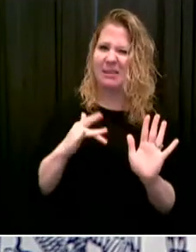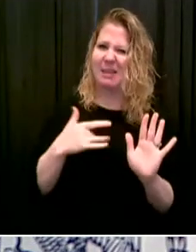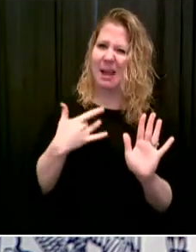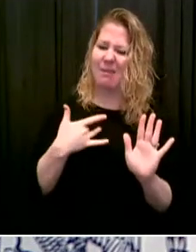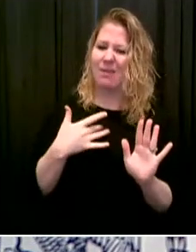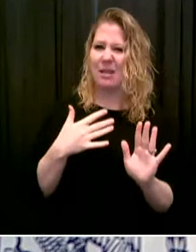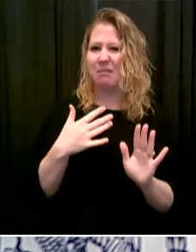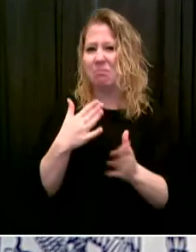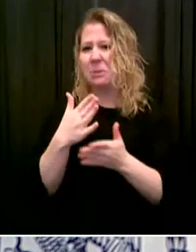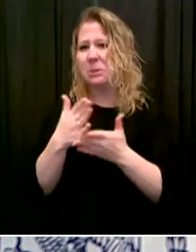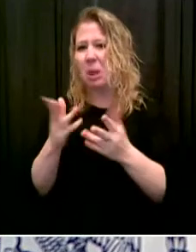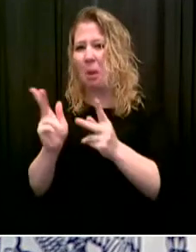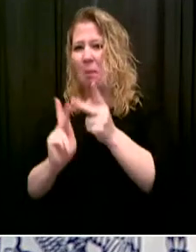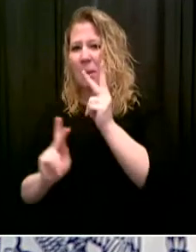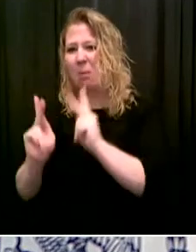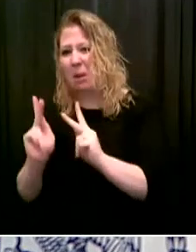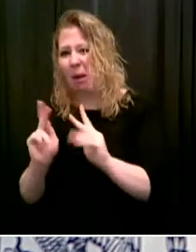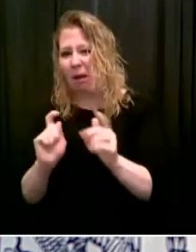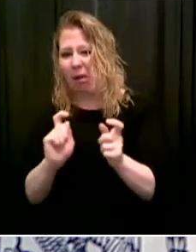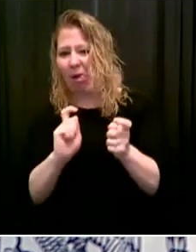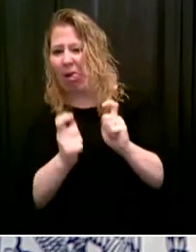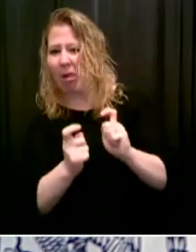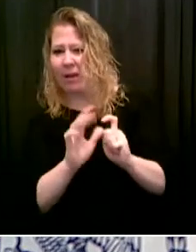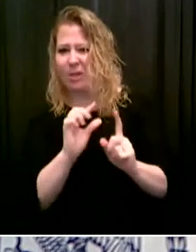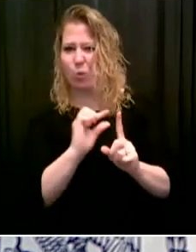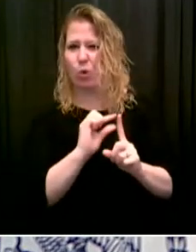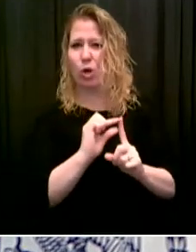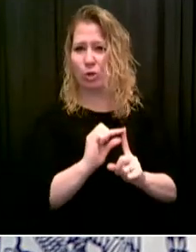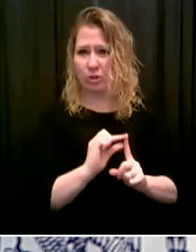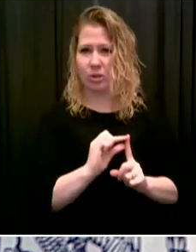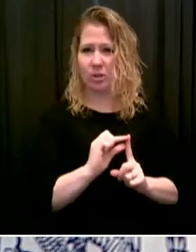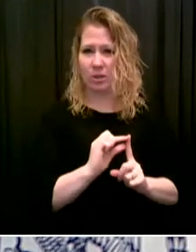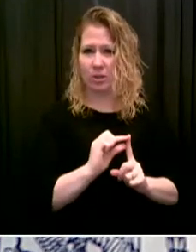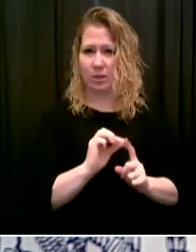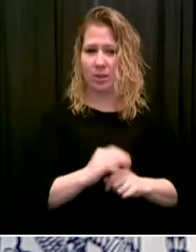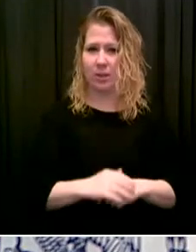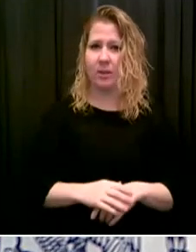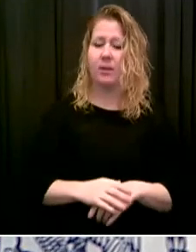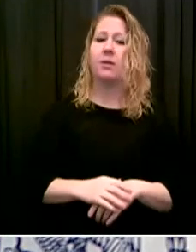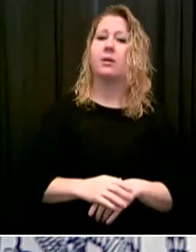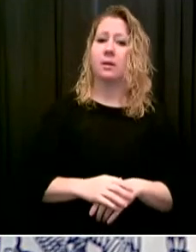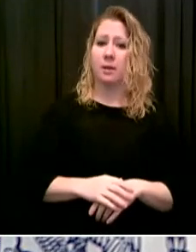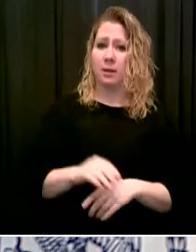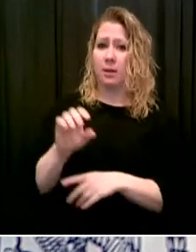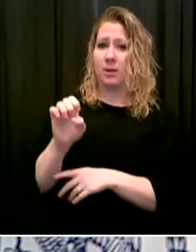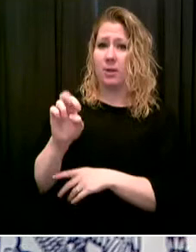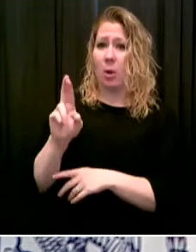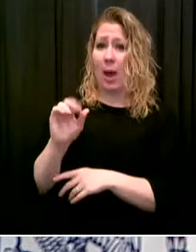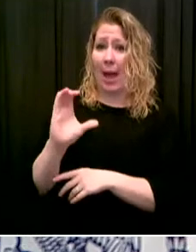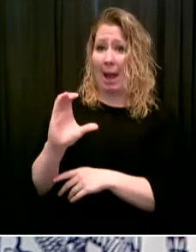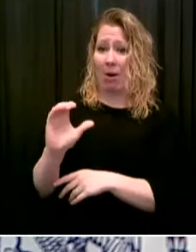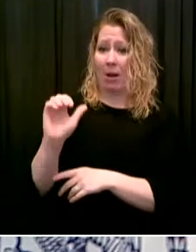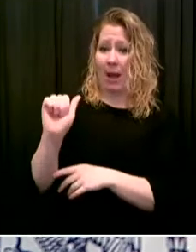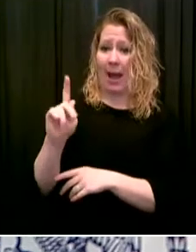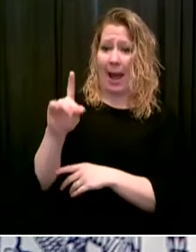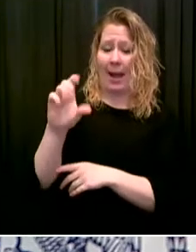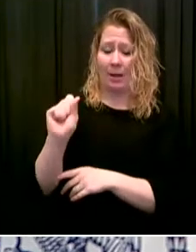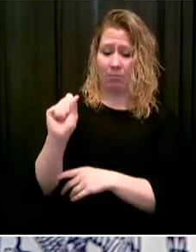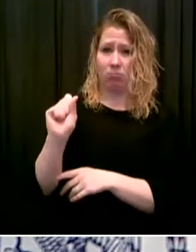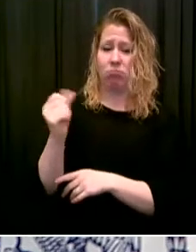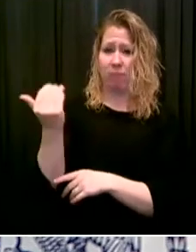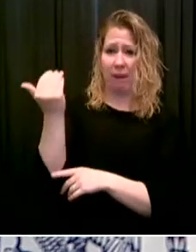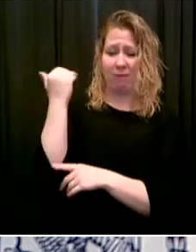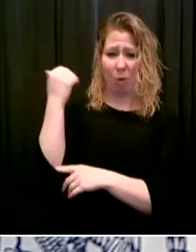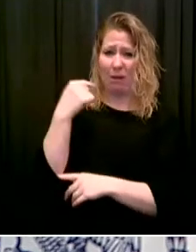the unconstitutional and broken policy of stop and frisk in the previous administration was wrong. He was one of the leaders in the effort to get